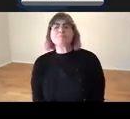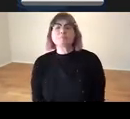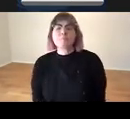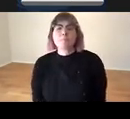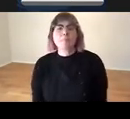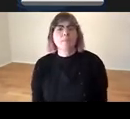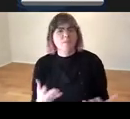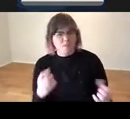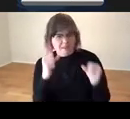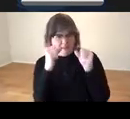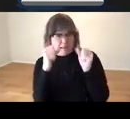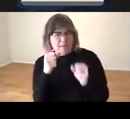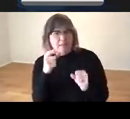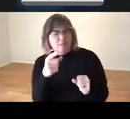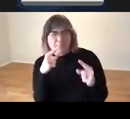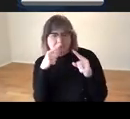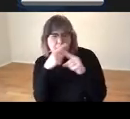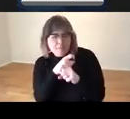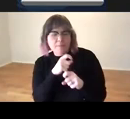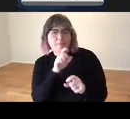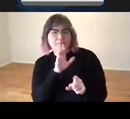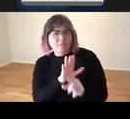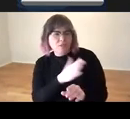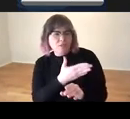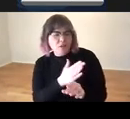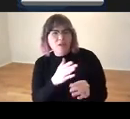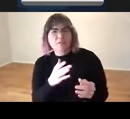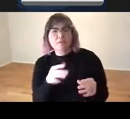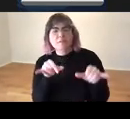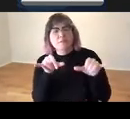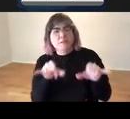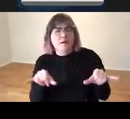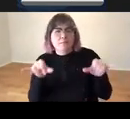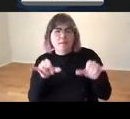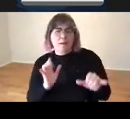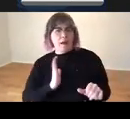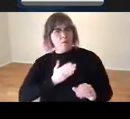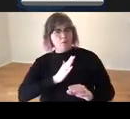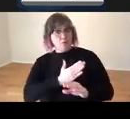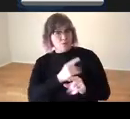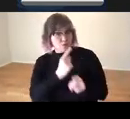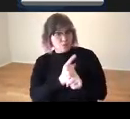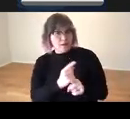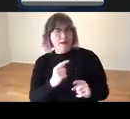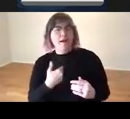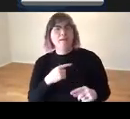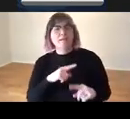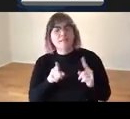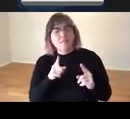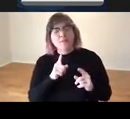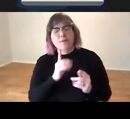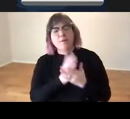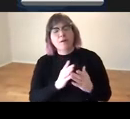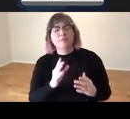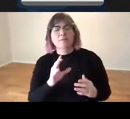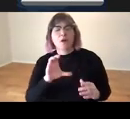And what's amazing and complex about these humpback whale songs is they're kind of similar to our songs, right? So we have different sections of songs, like a